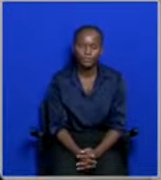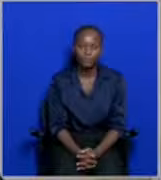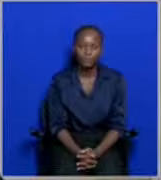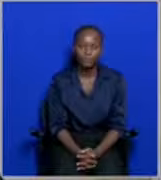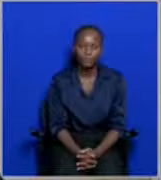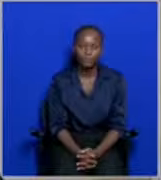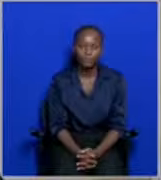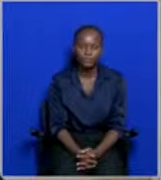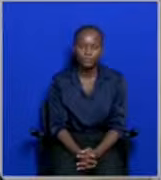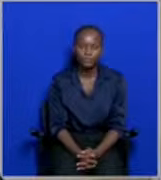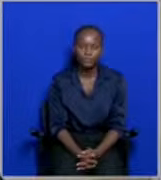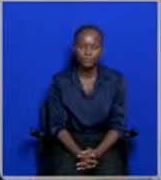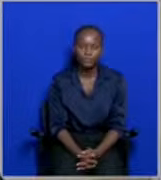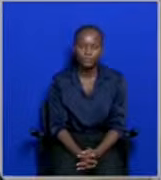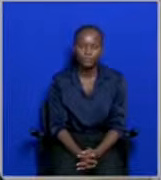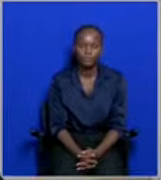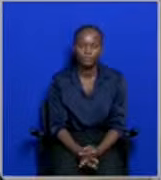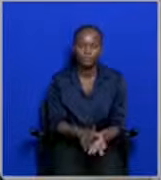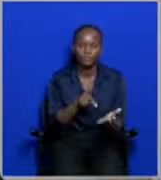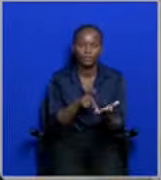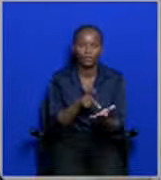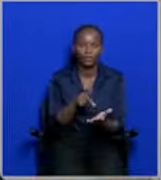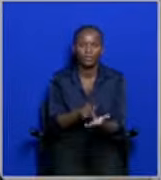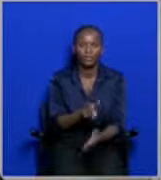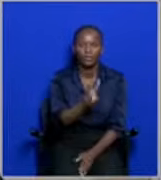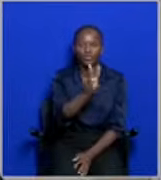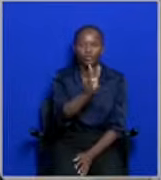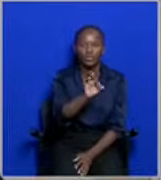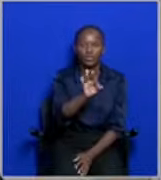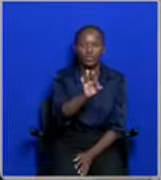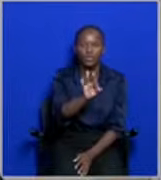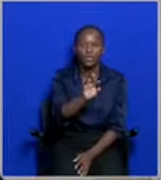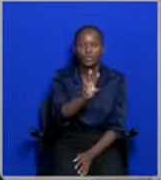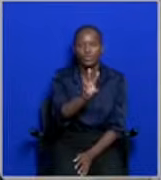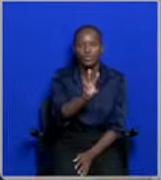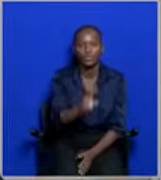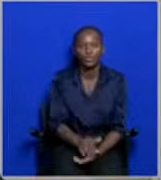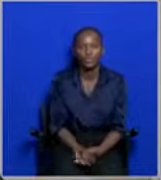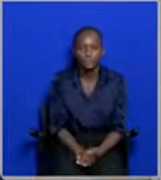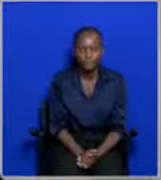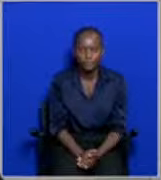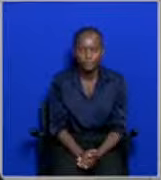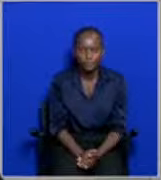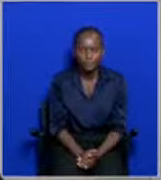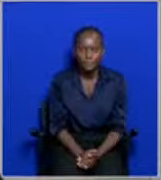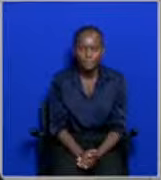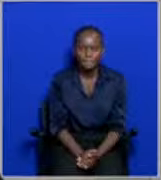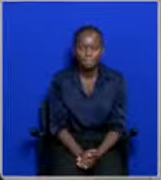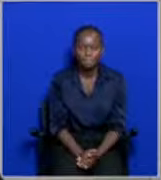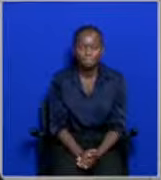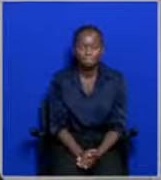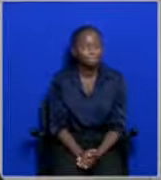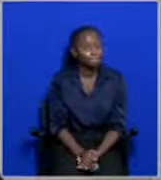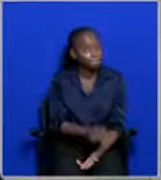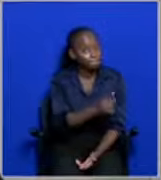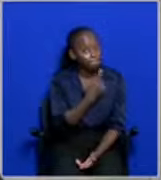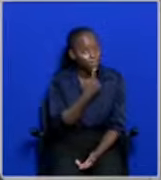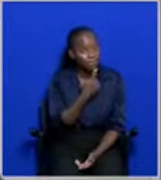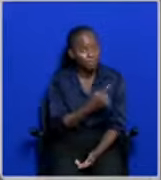Page 232 and following. And you stated that from these